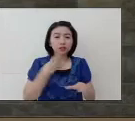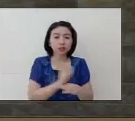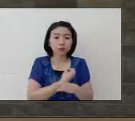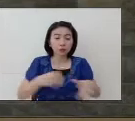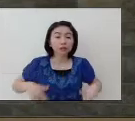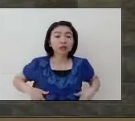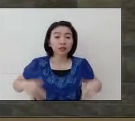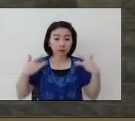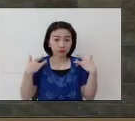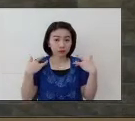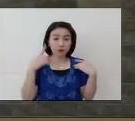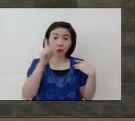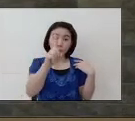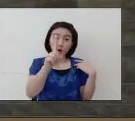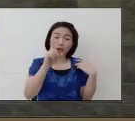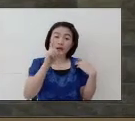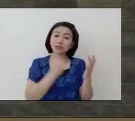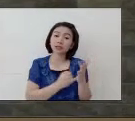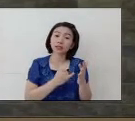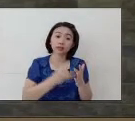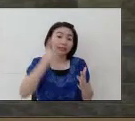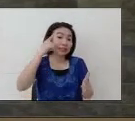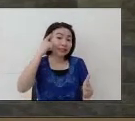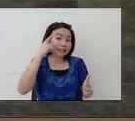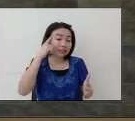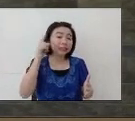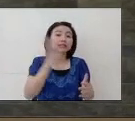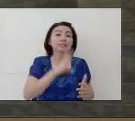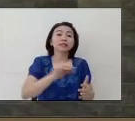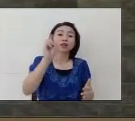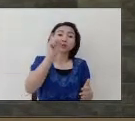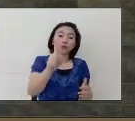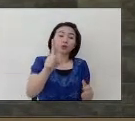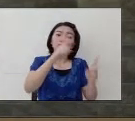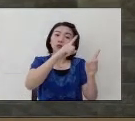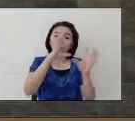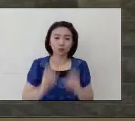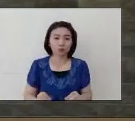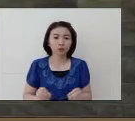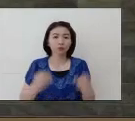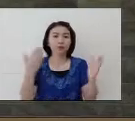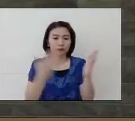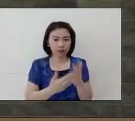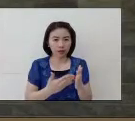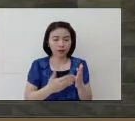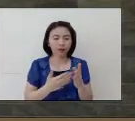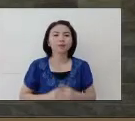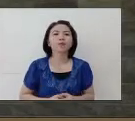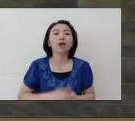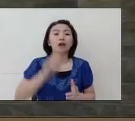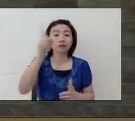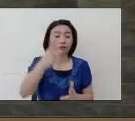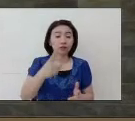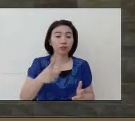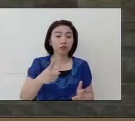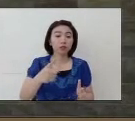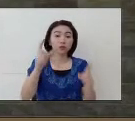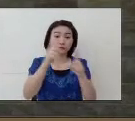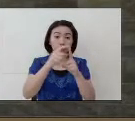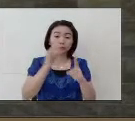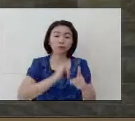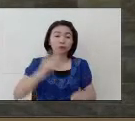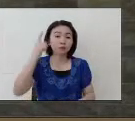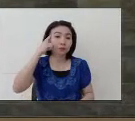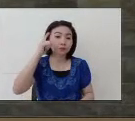think and one is to do. Alright? What is the first one? Shout it. Everybody shout it.